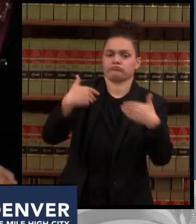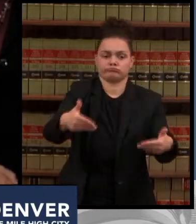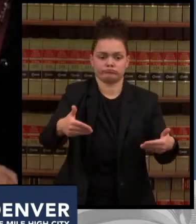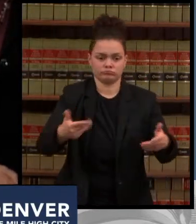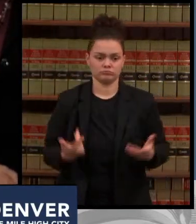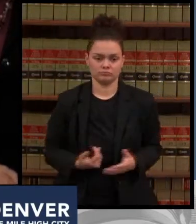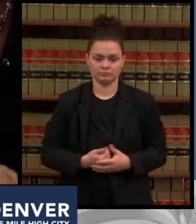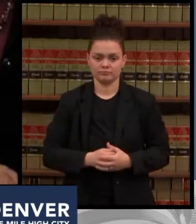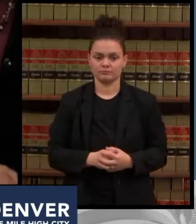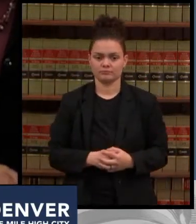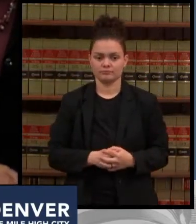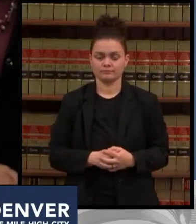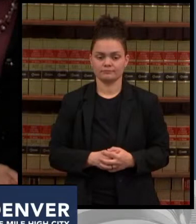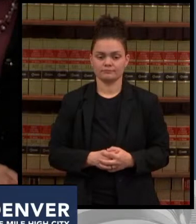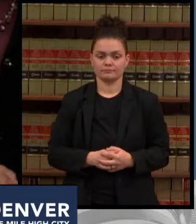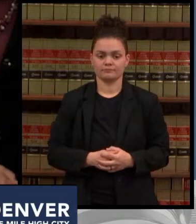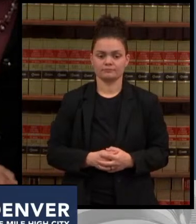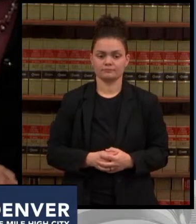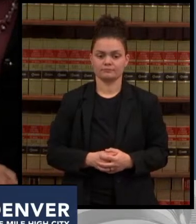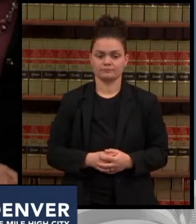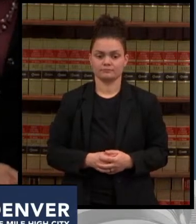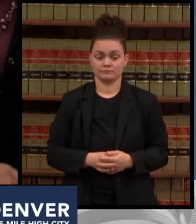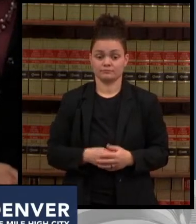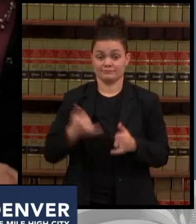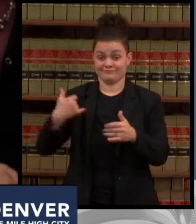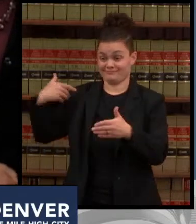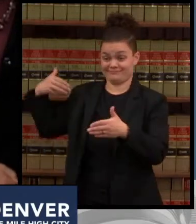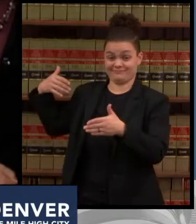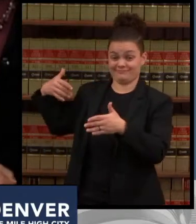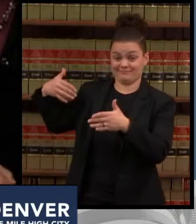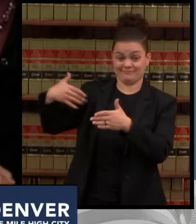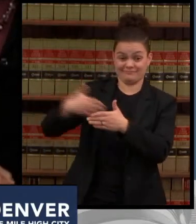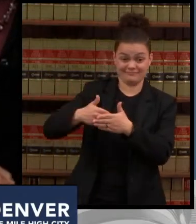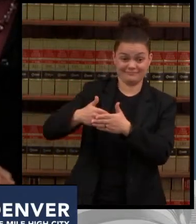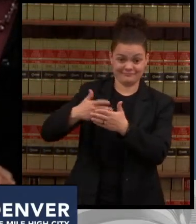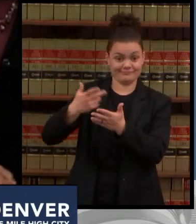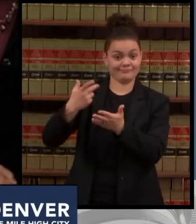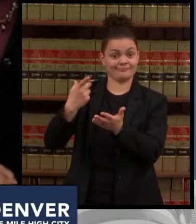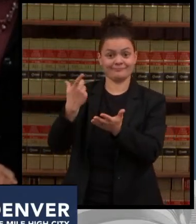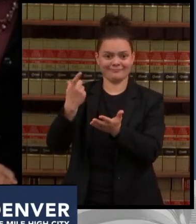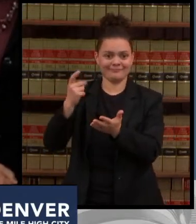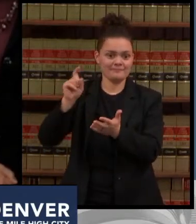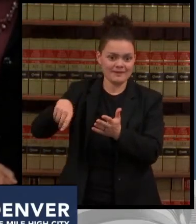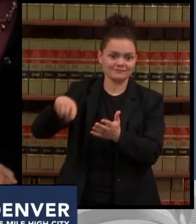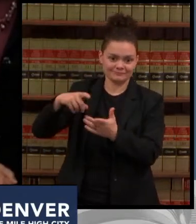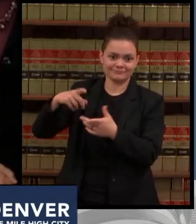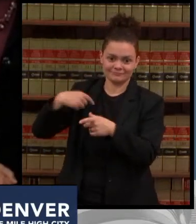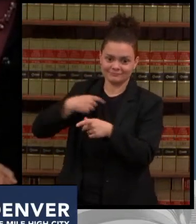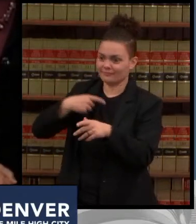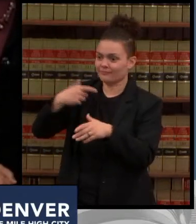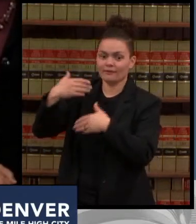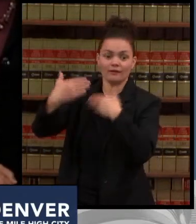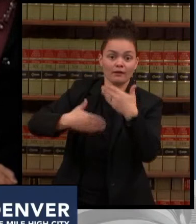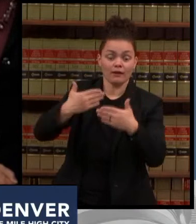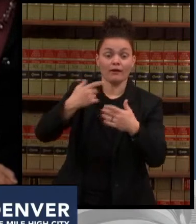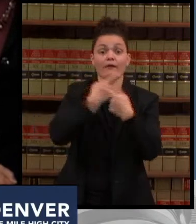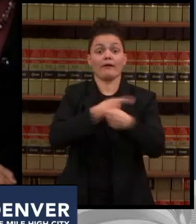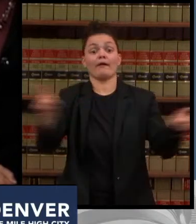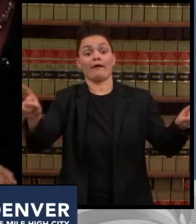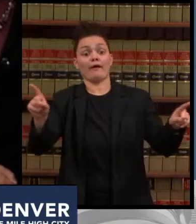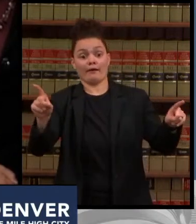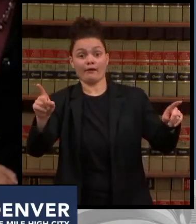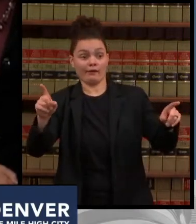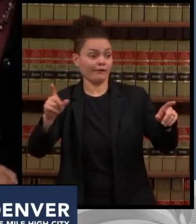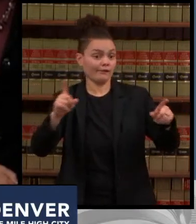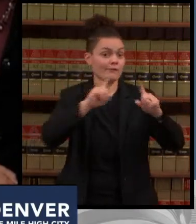that was important because we got the region lined up to move forward, and I think we're going to be much more effective. Obviously, I don't think anyone here would argue. We would prefer to